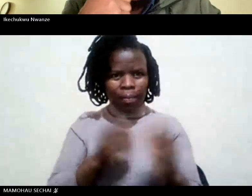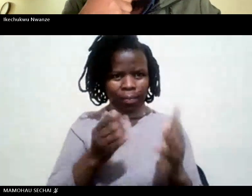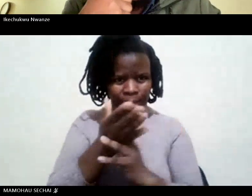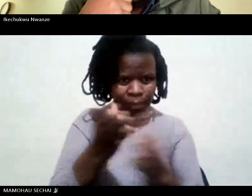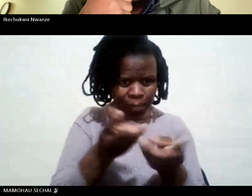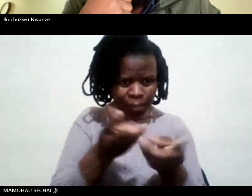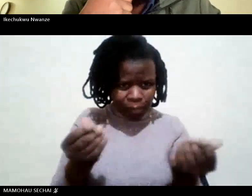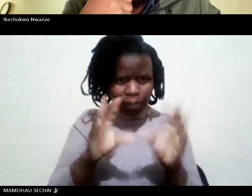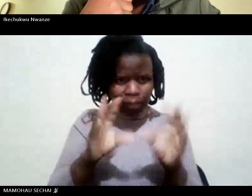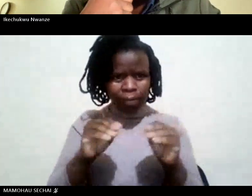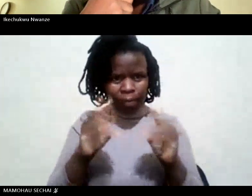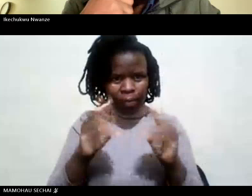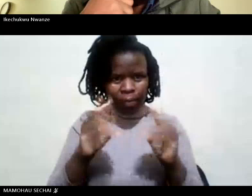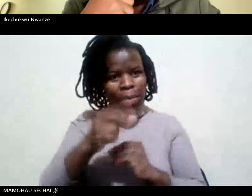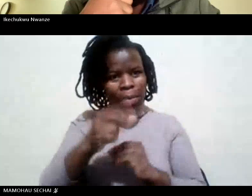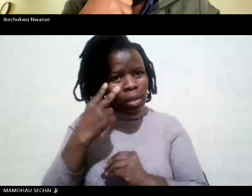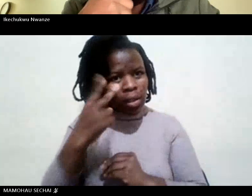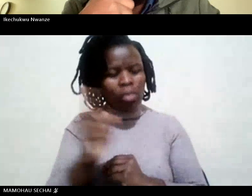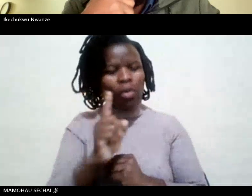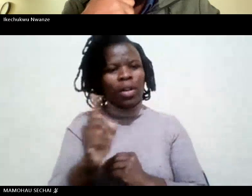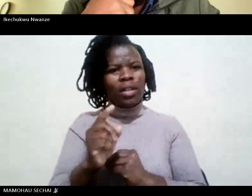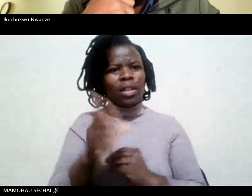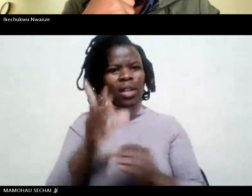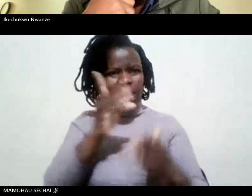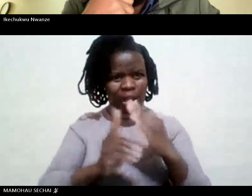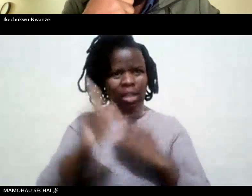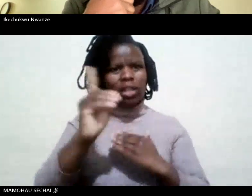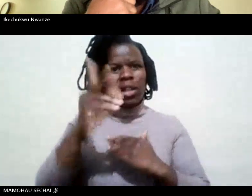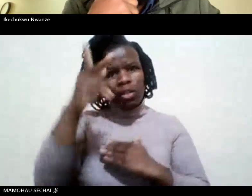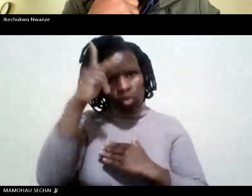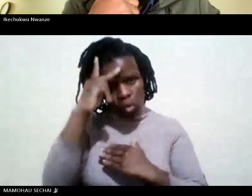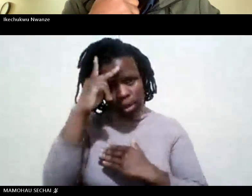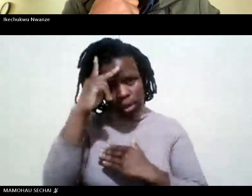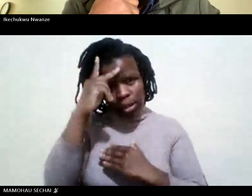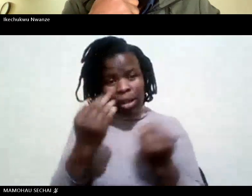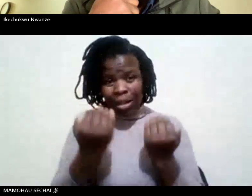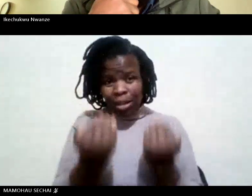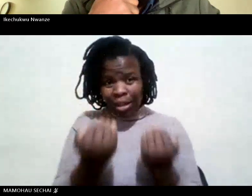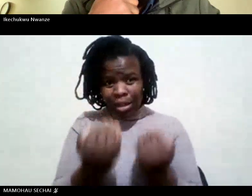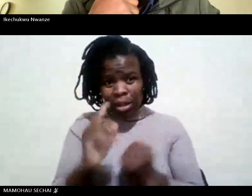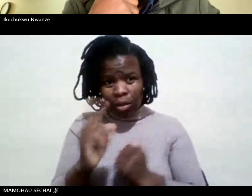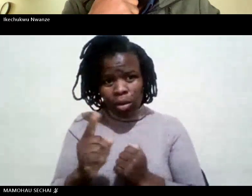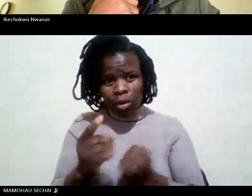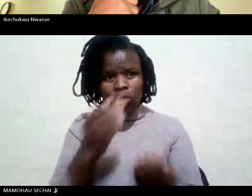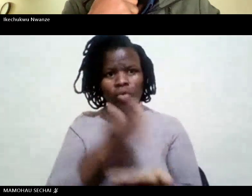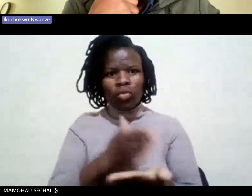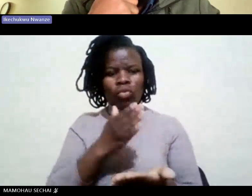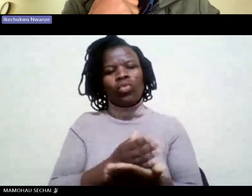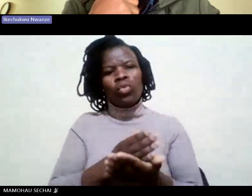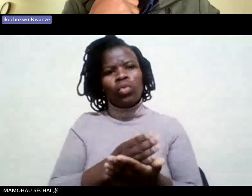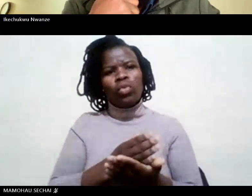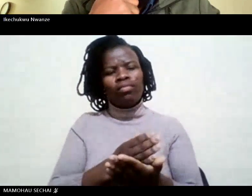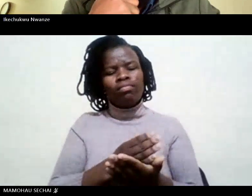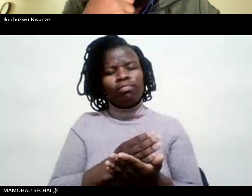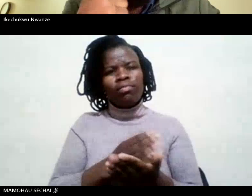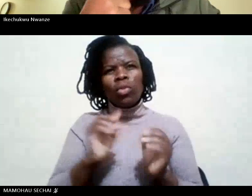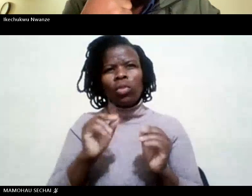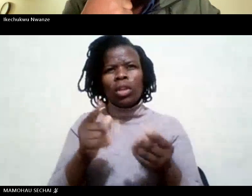indigenous knowledge. Now, that's what came to my mind immediately when she mentioned that. But